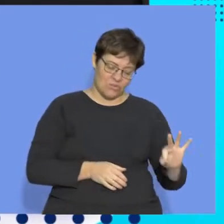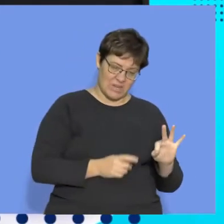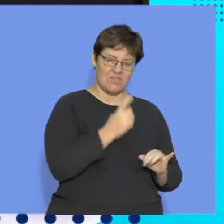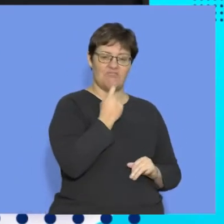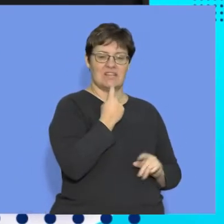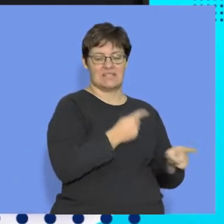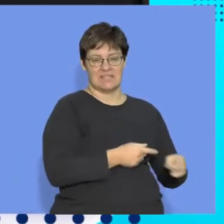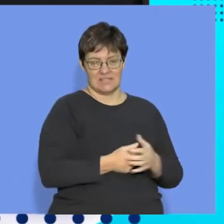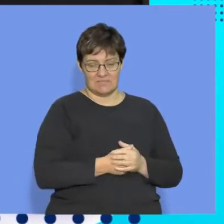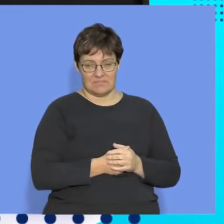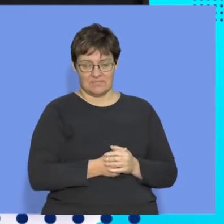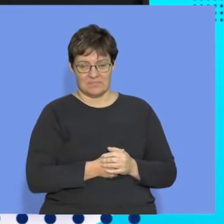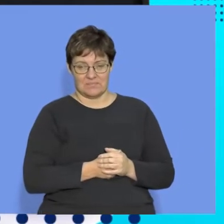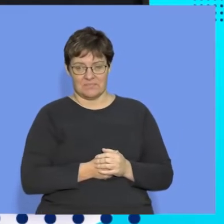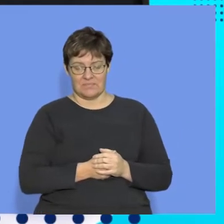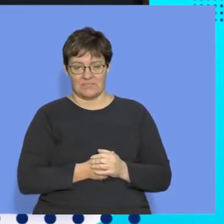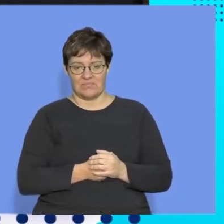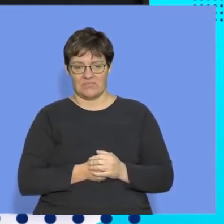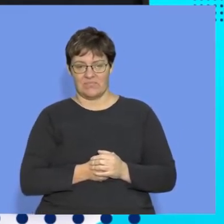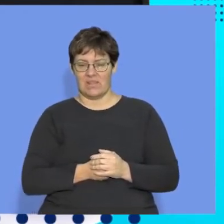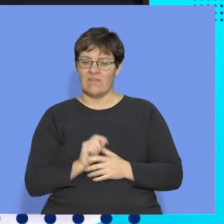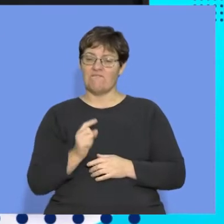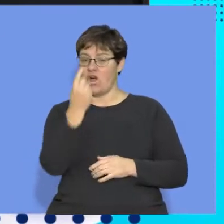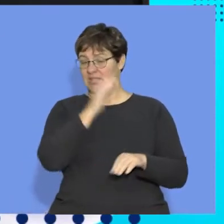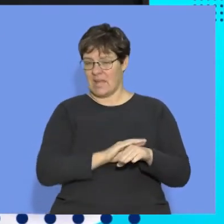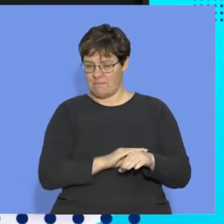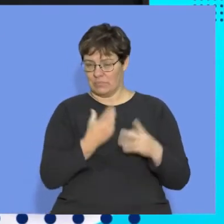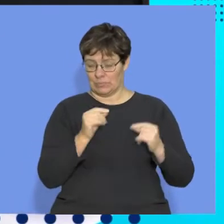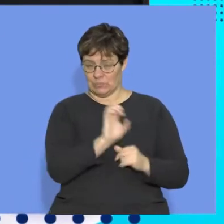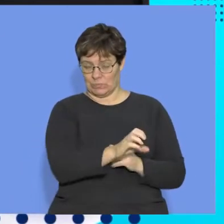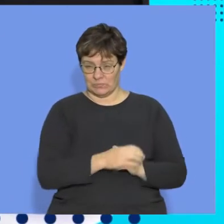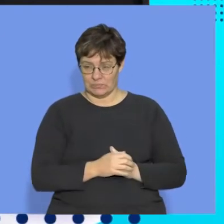3 red balls. This is what we do for the first time.